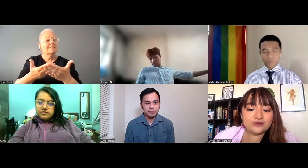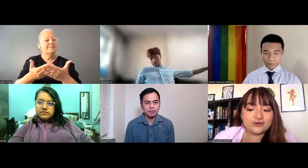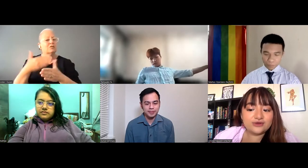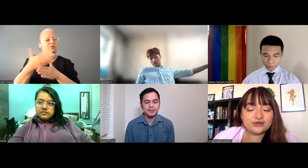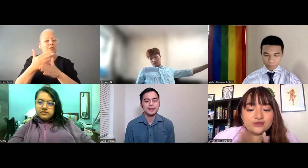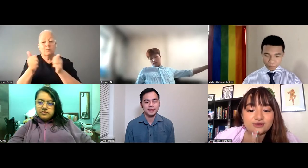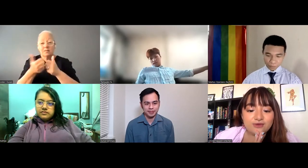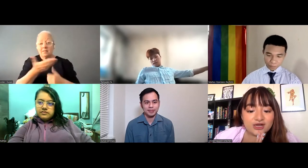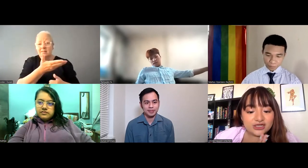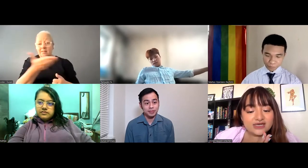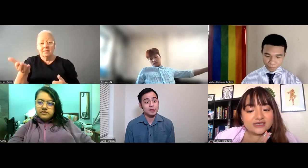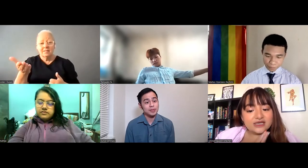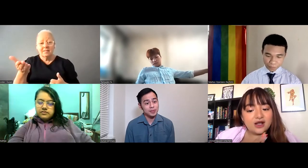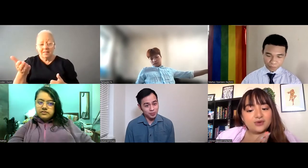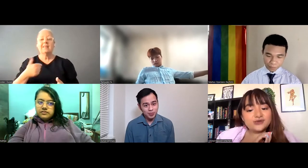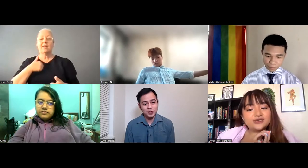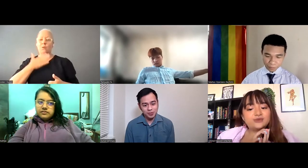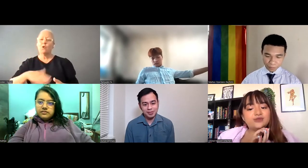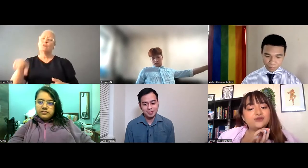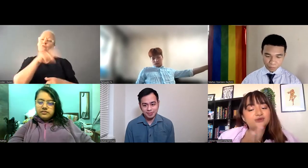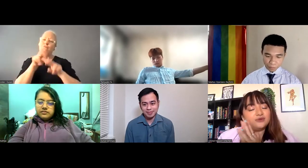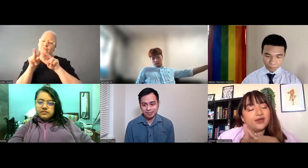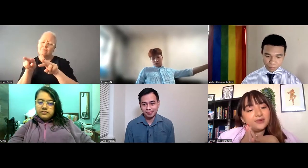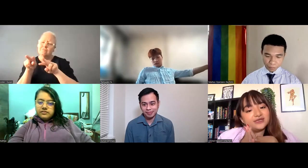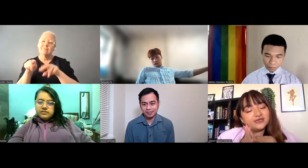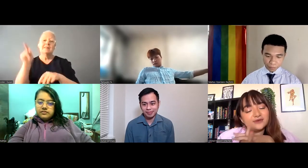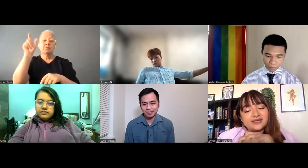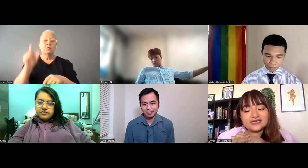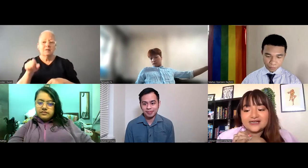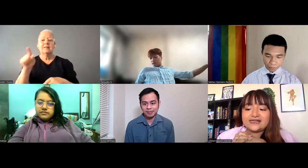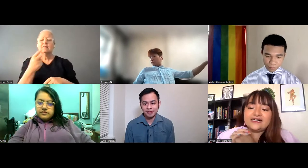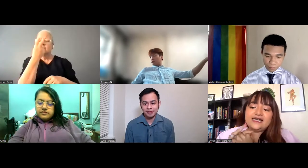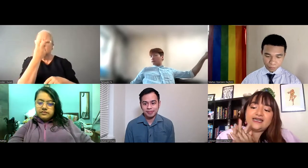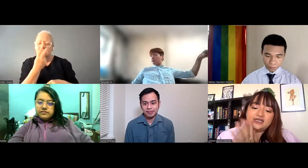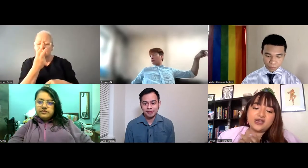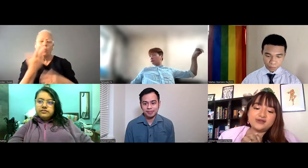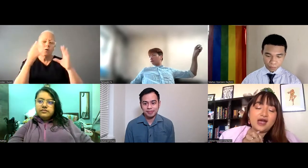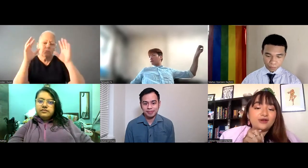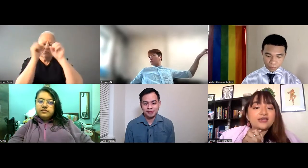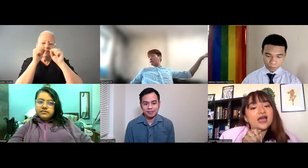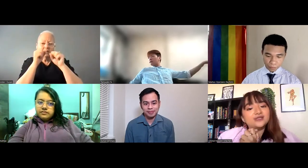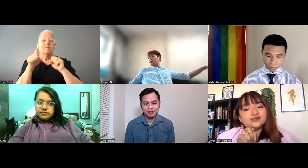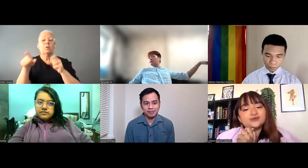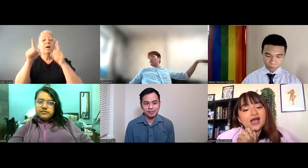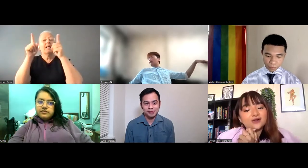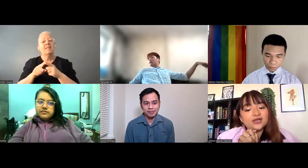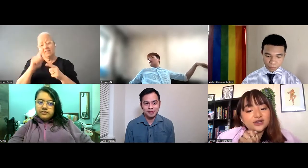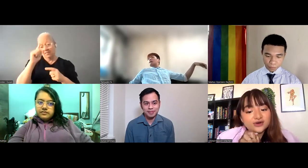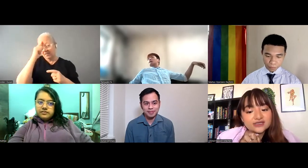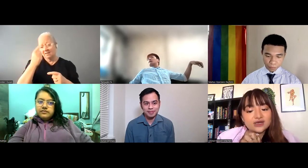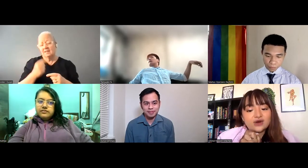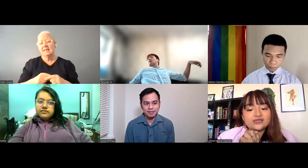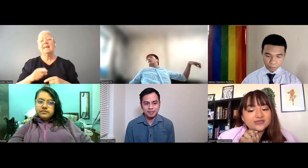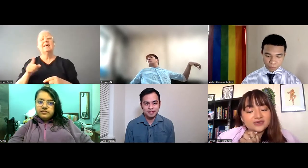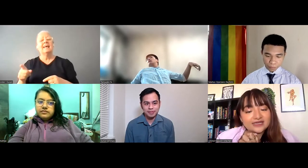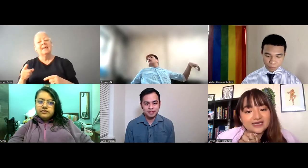to watch it. He's a young person with visual impairment from India, and he shares how he had to tackle